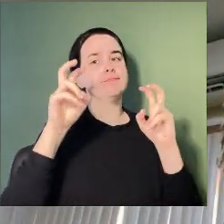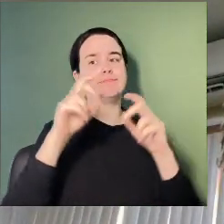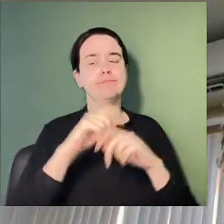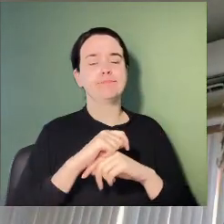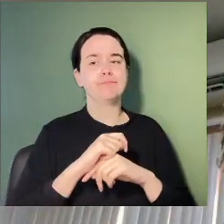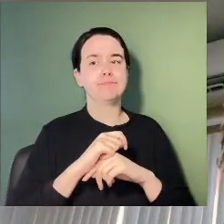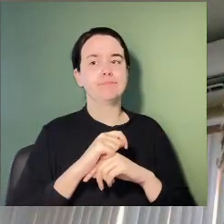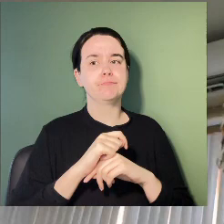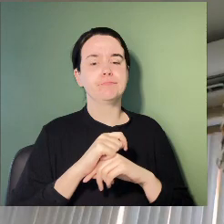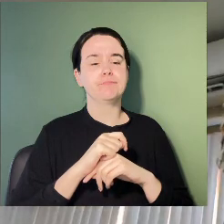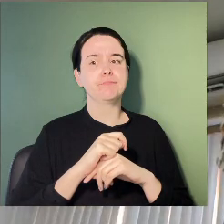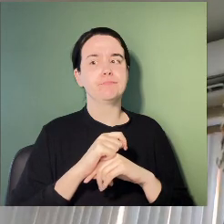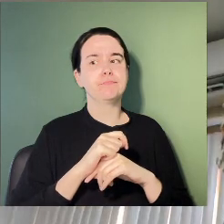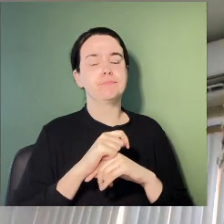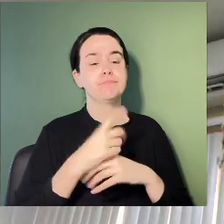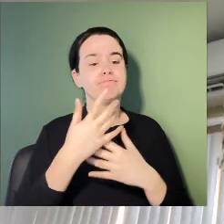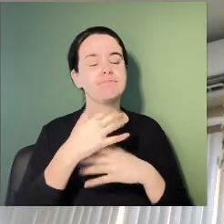of